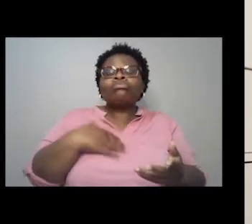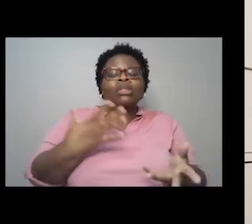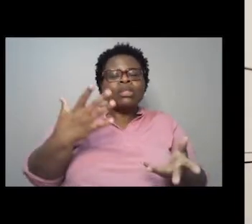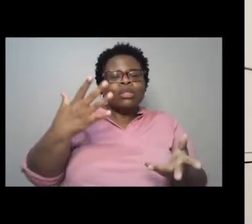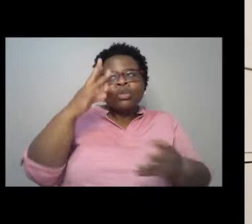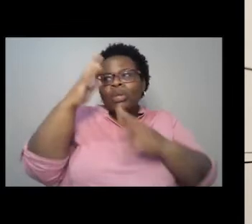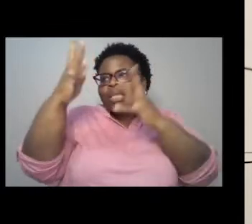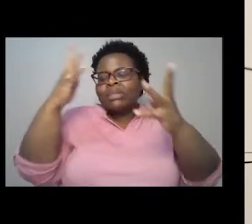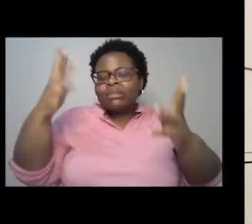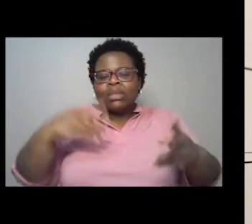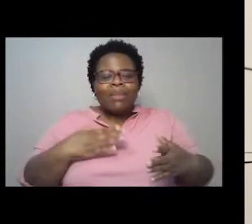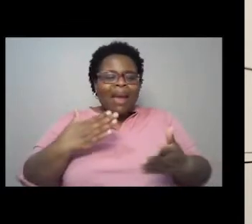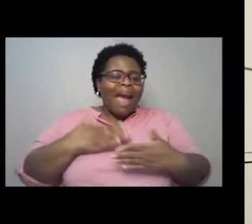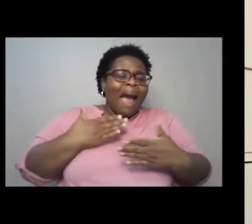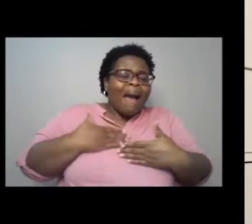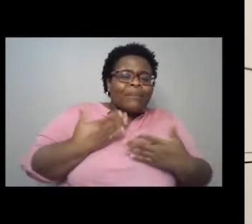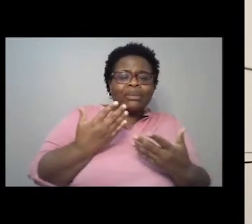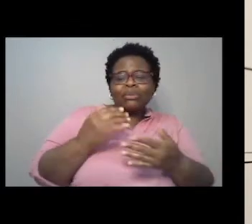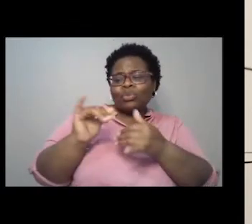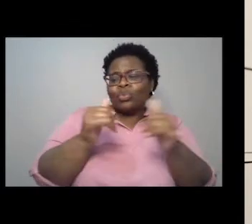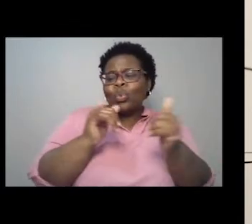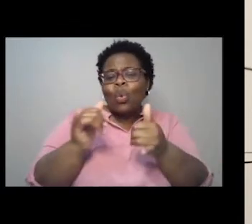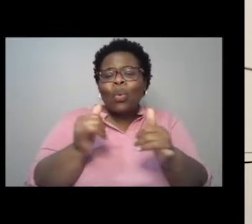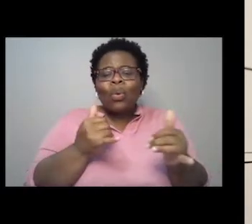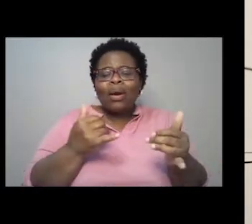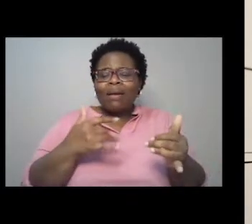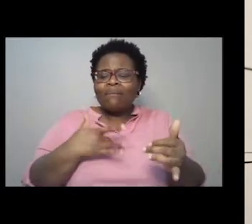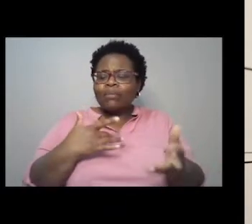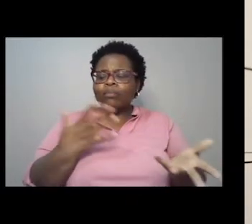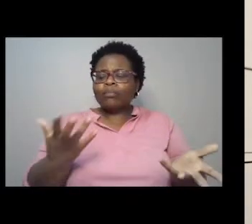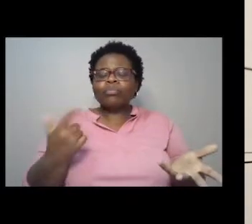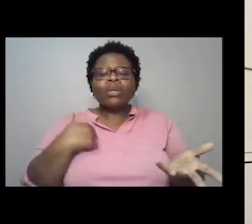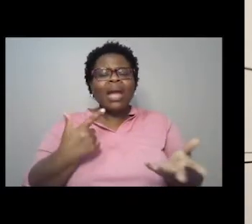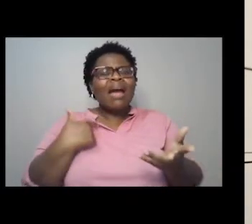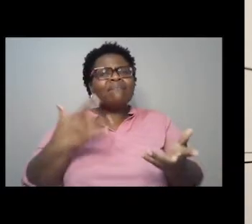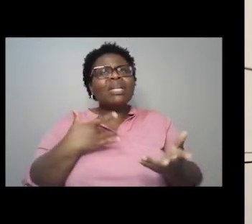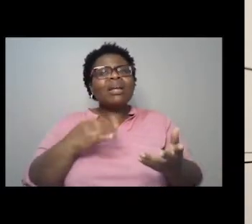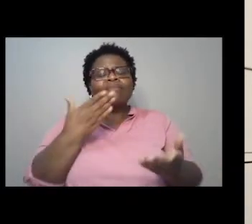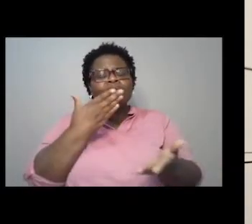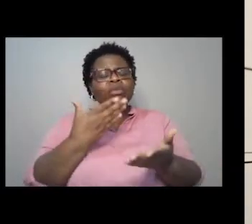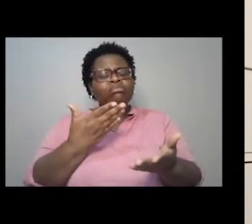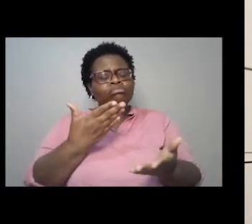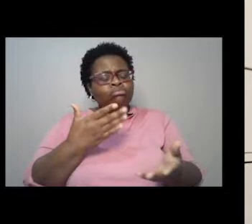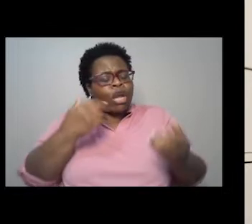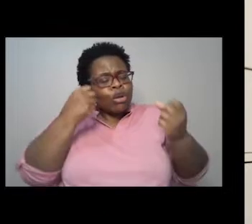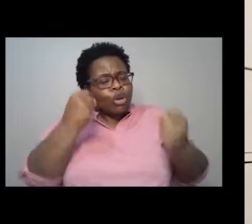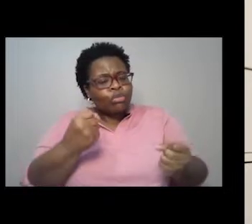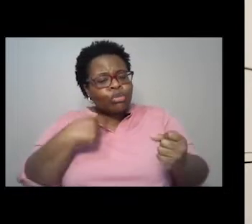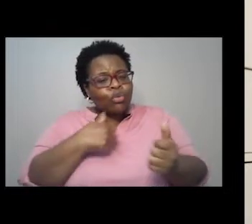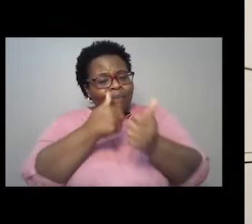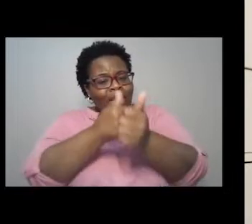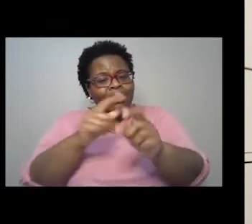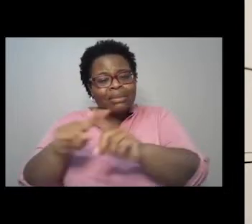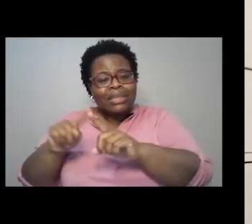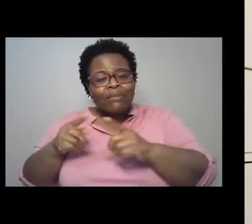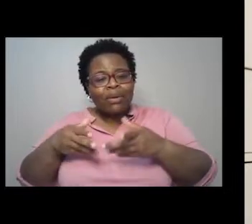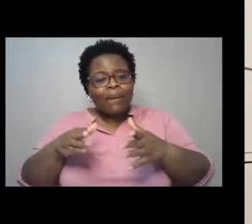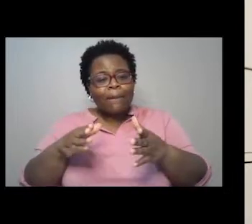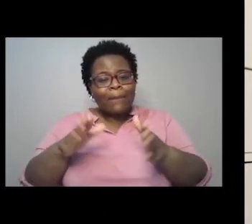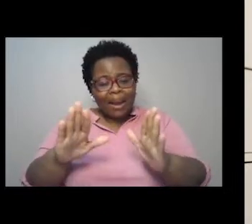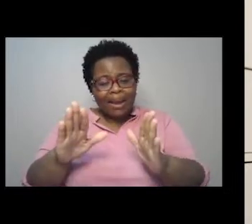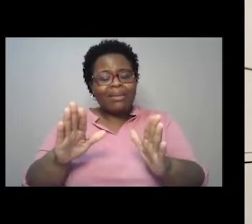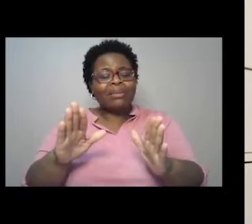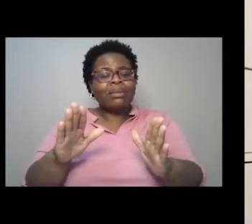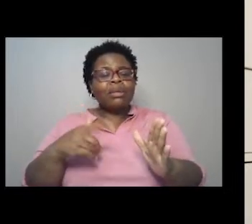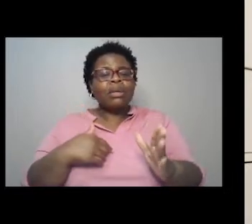other ways to look at mental health issues and for having the courage to follow this different path, even though I was told that